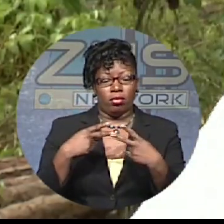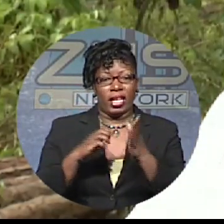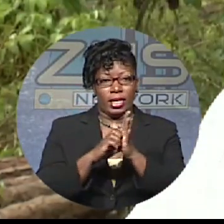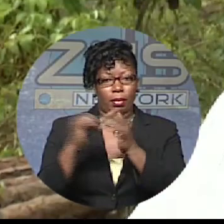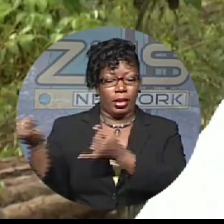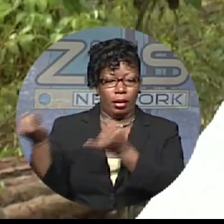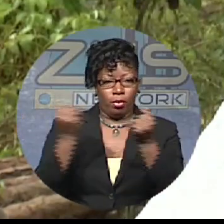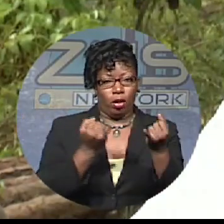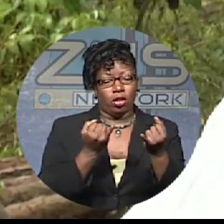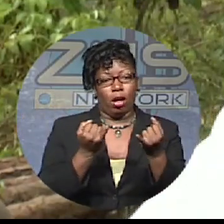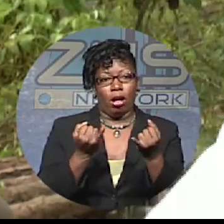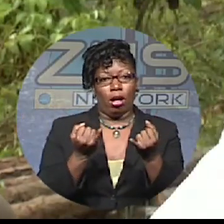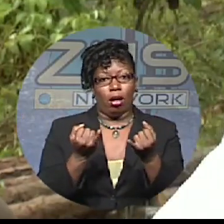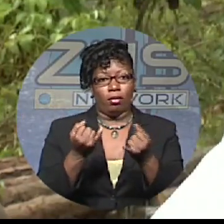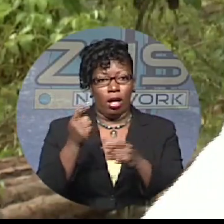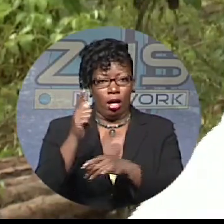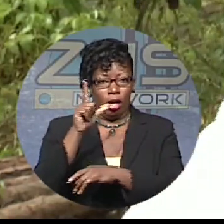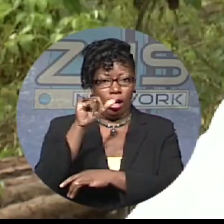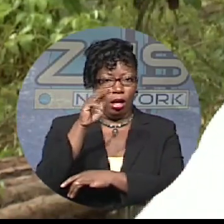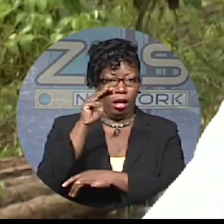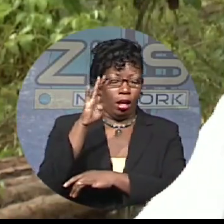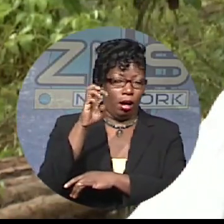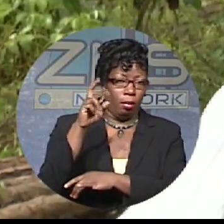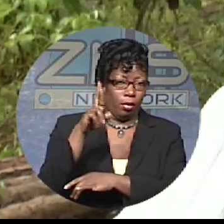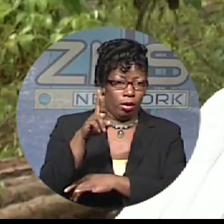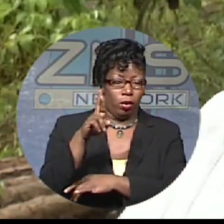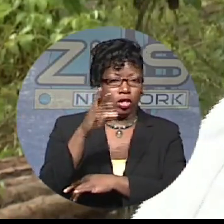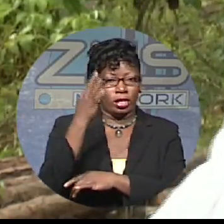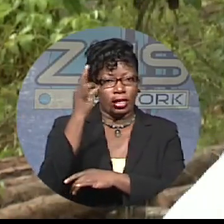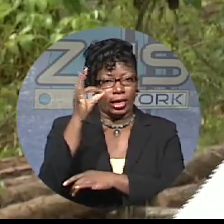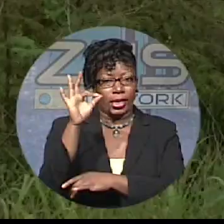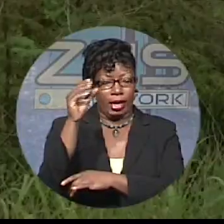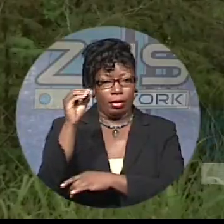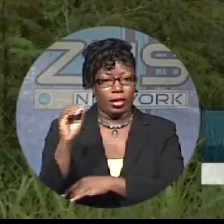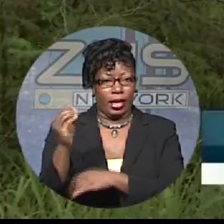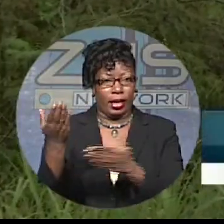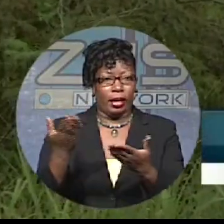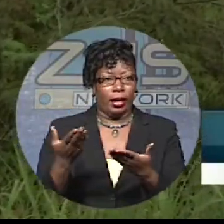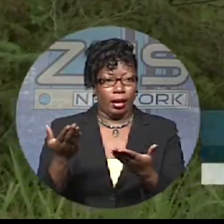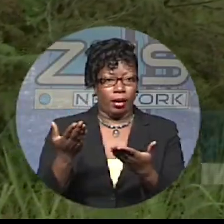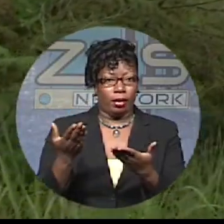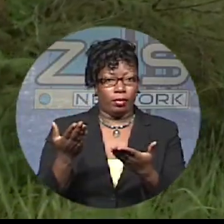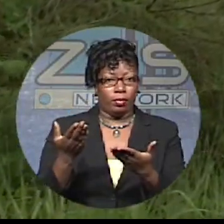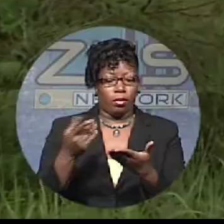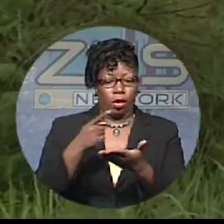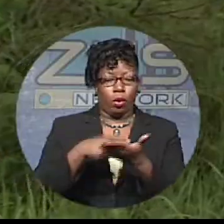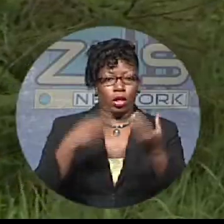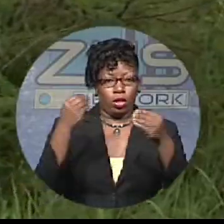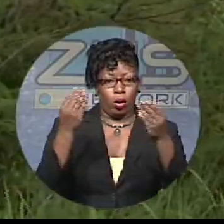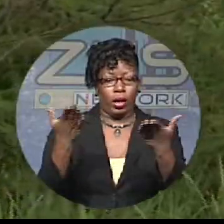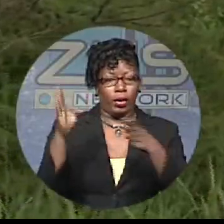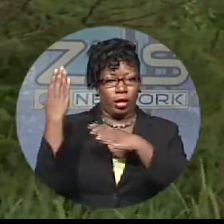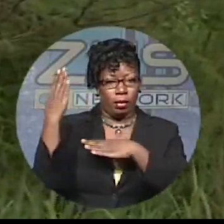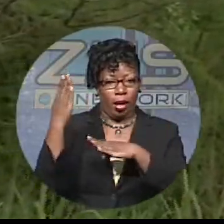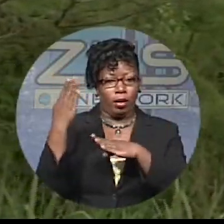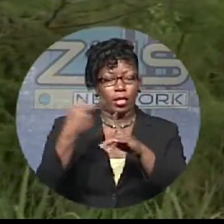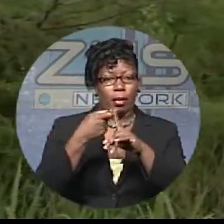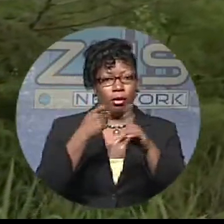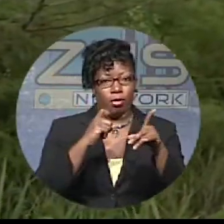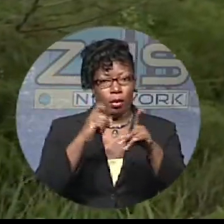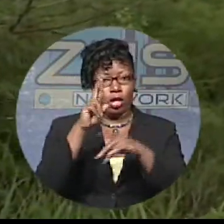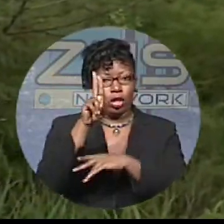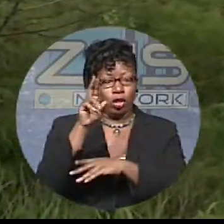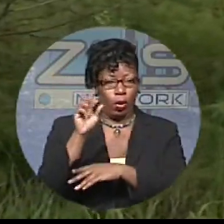example, which is now with 99% of the lumber here. What is sold in the Bahamas, it's coming from the